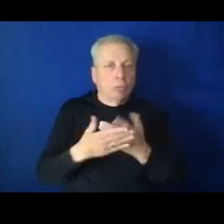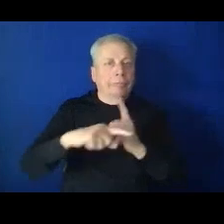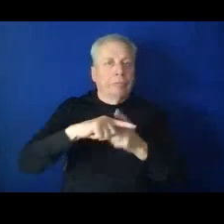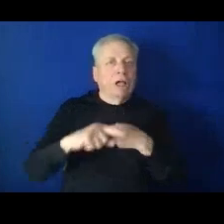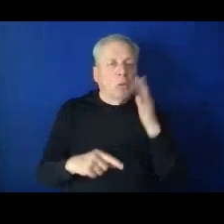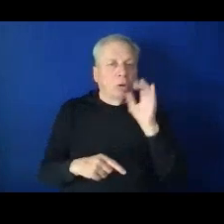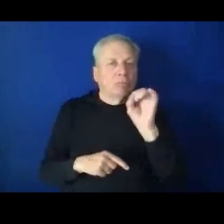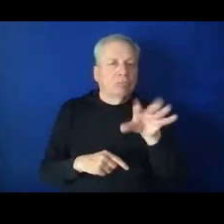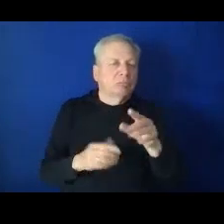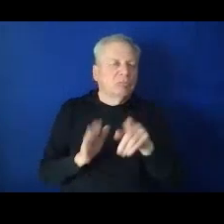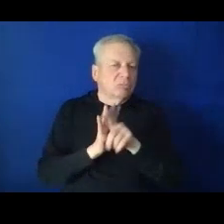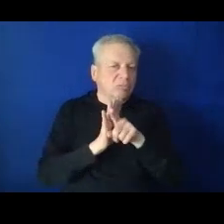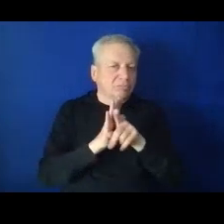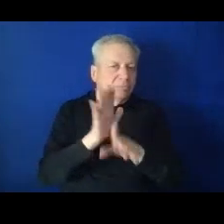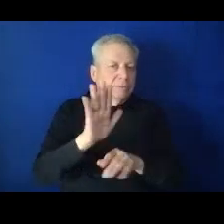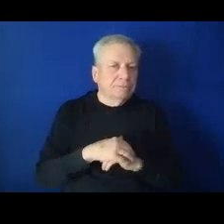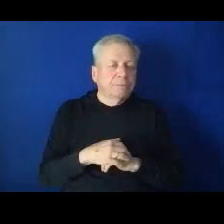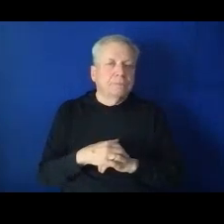second.